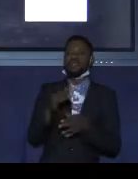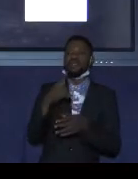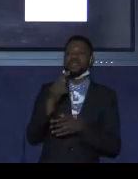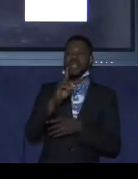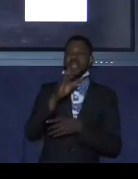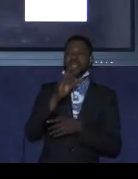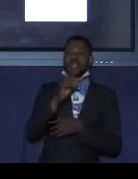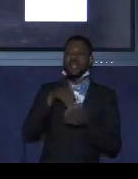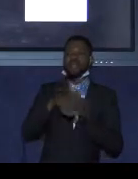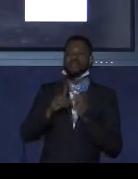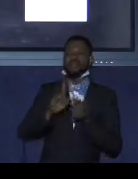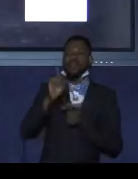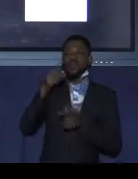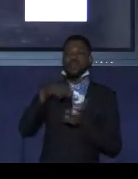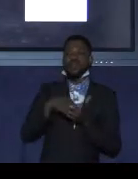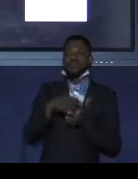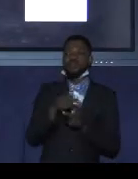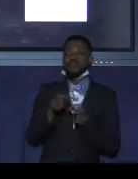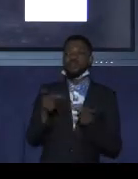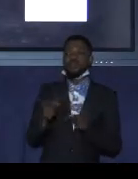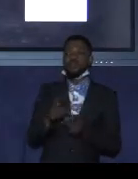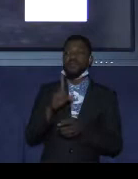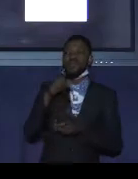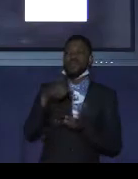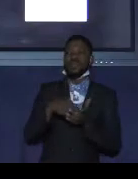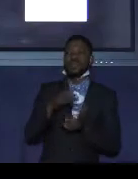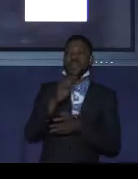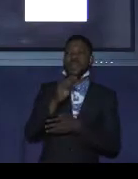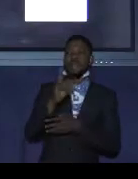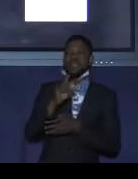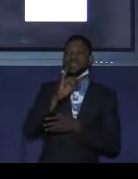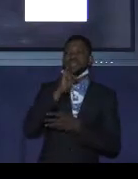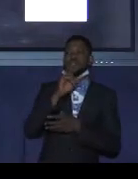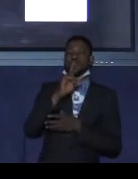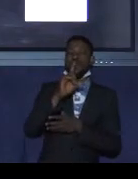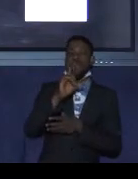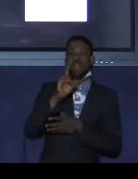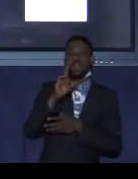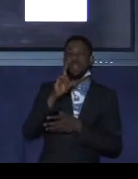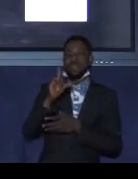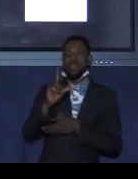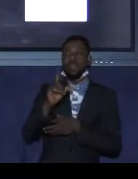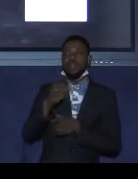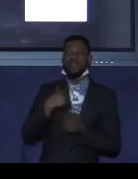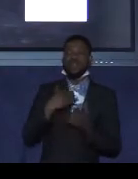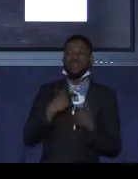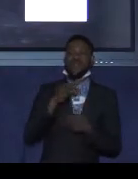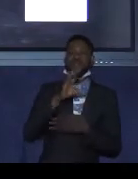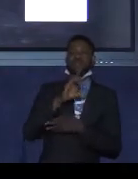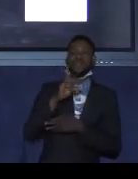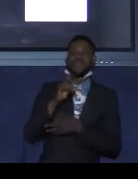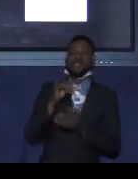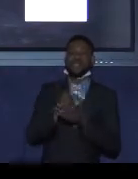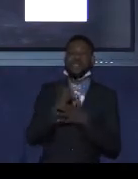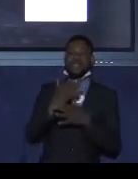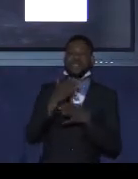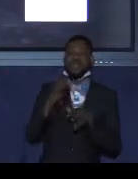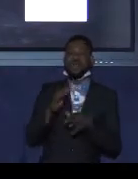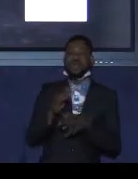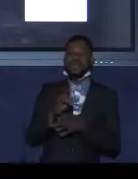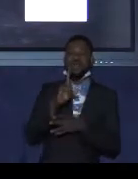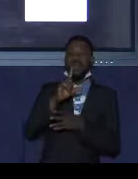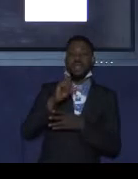is dividing the liter into 1,000 places, and that means that 1,000 milliliters is 1 liter. You have the centiliter, which is dividing